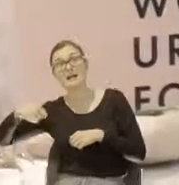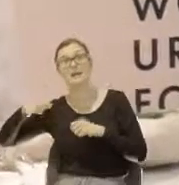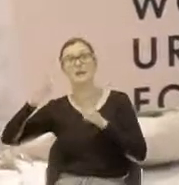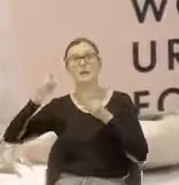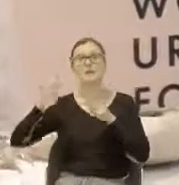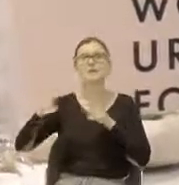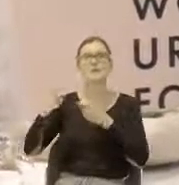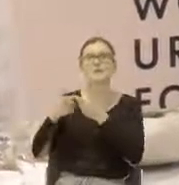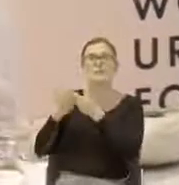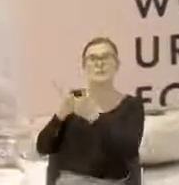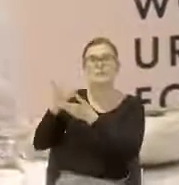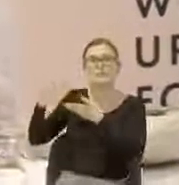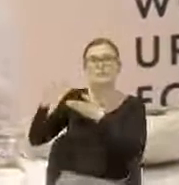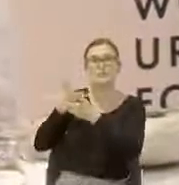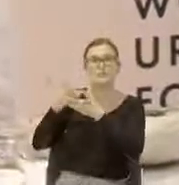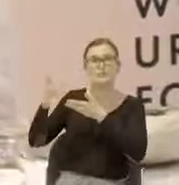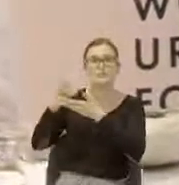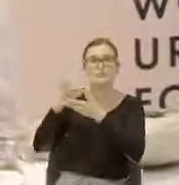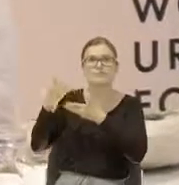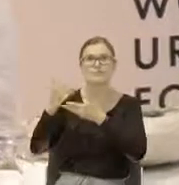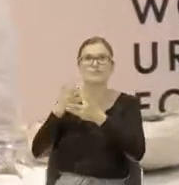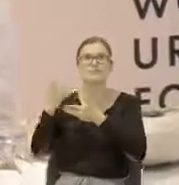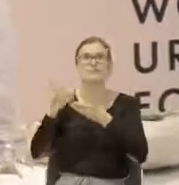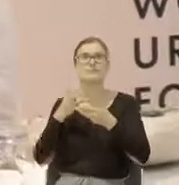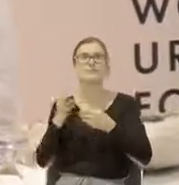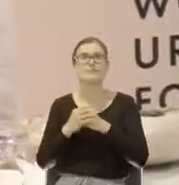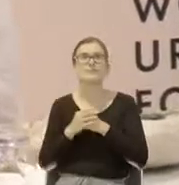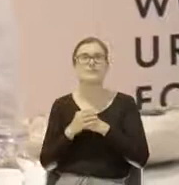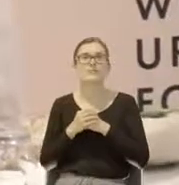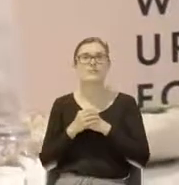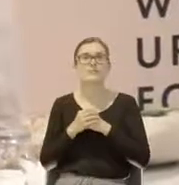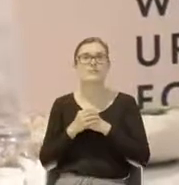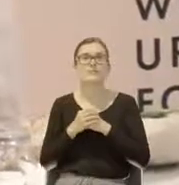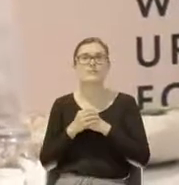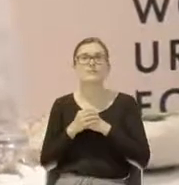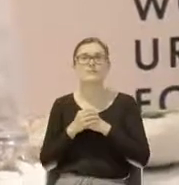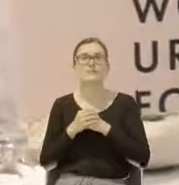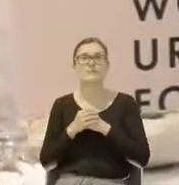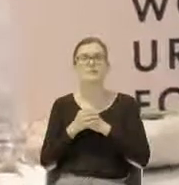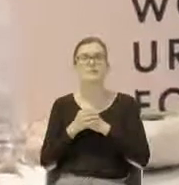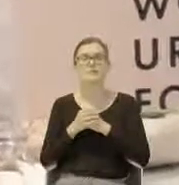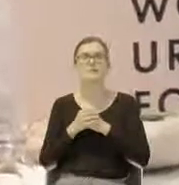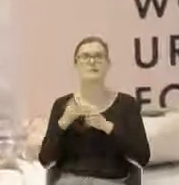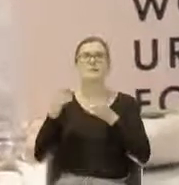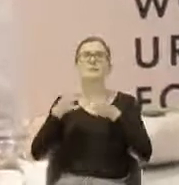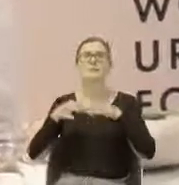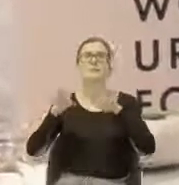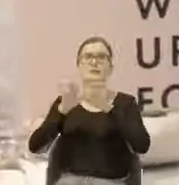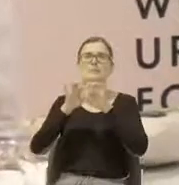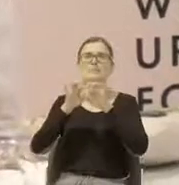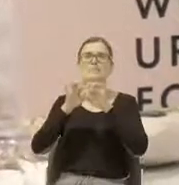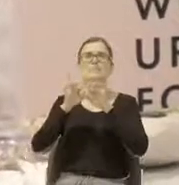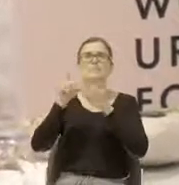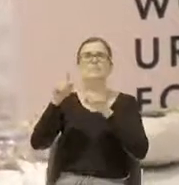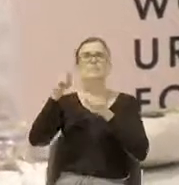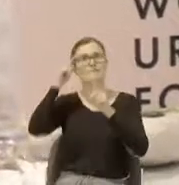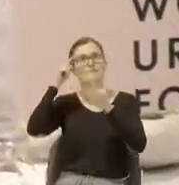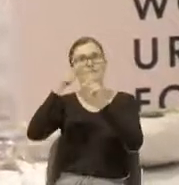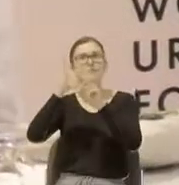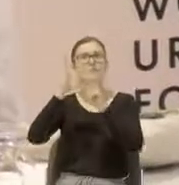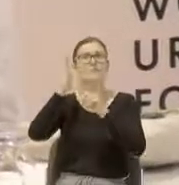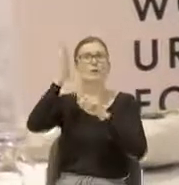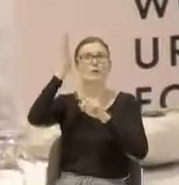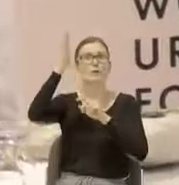Future. This was initially to take place in September of 2023. It's likely that it will be scheduled in September